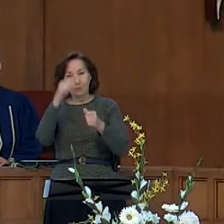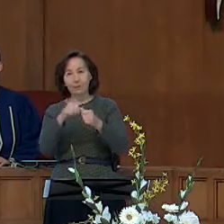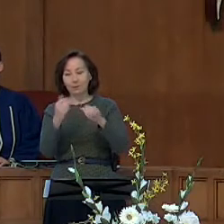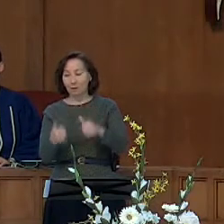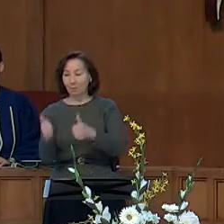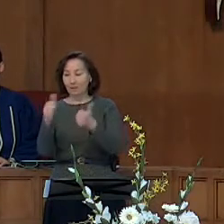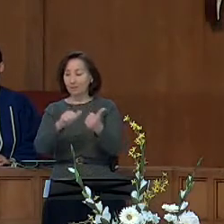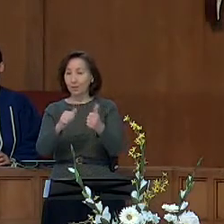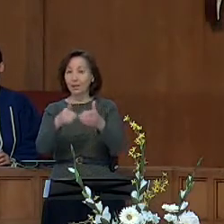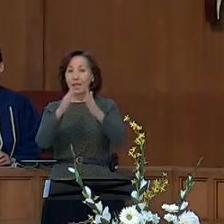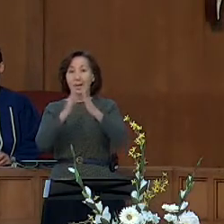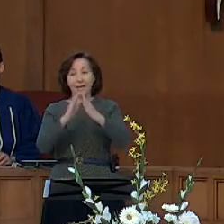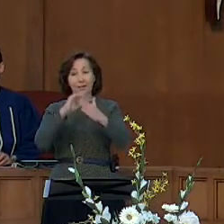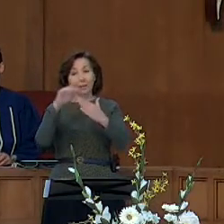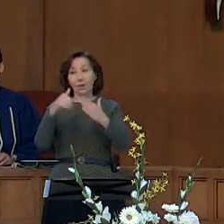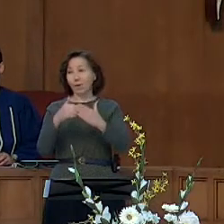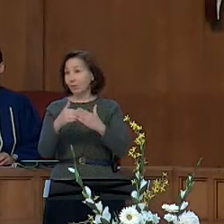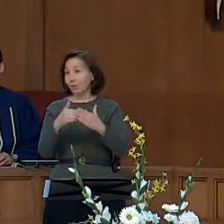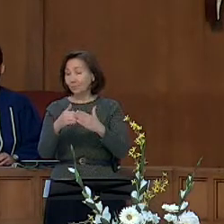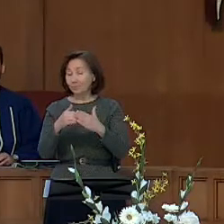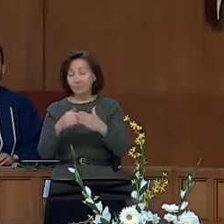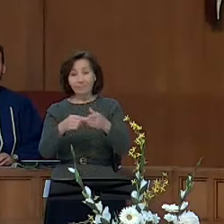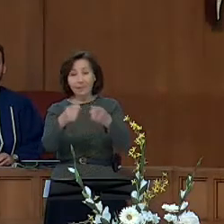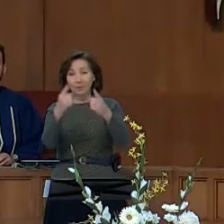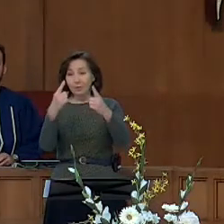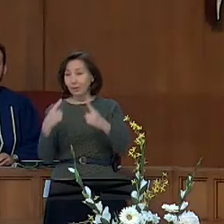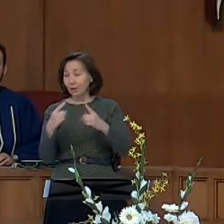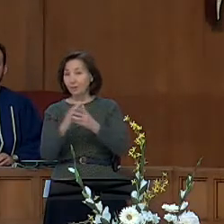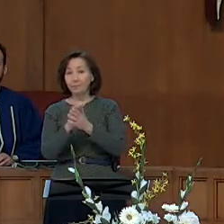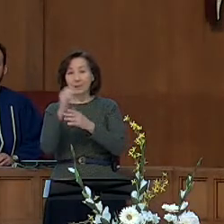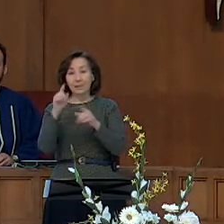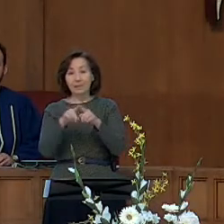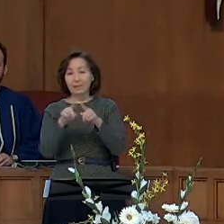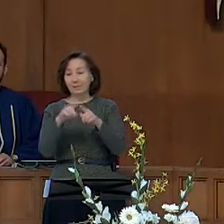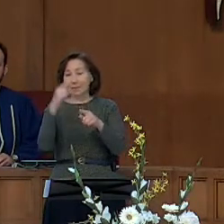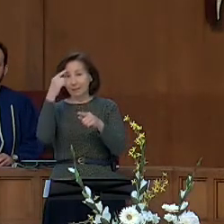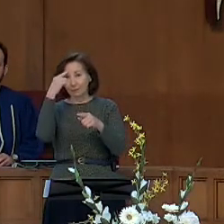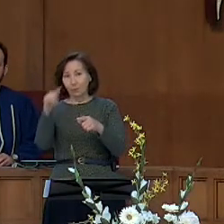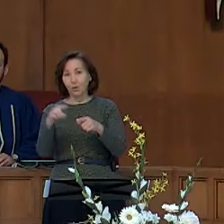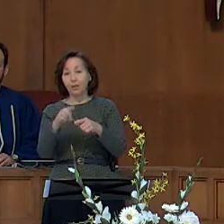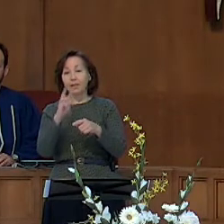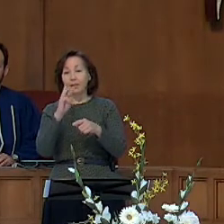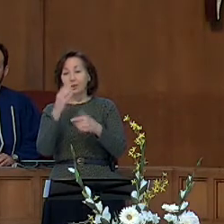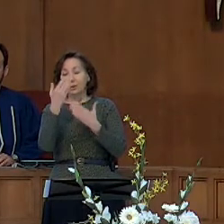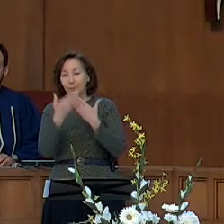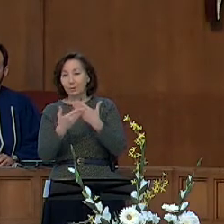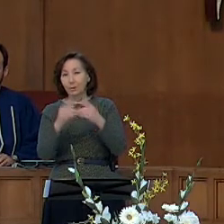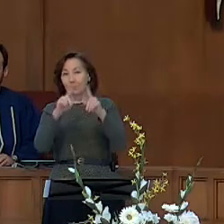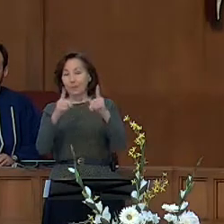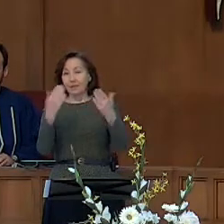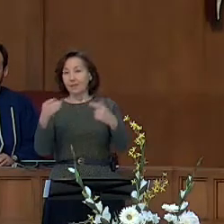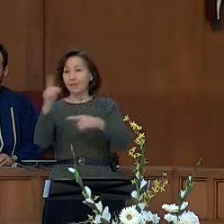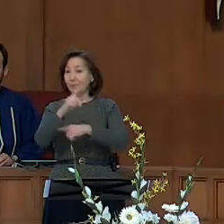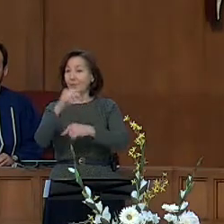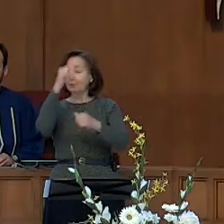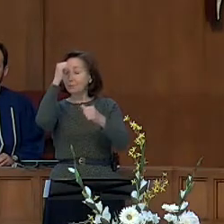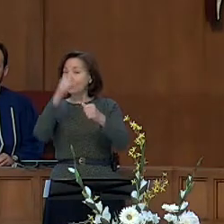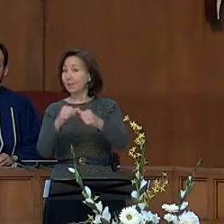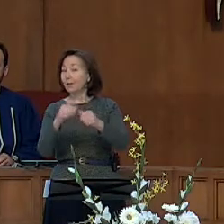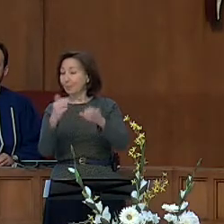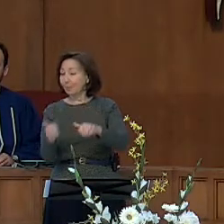ask everyone to come forward, just like you would come forward for our sacrament of communion, except today we'll be remembering our